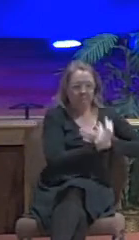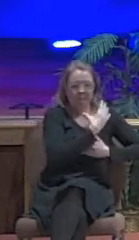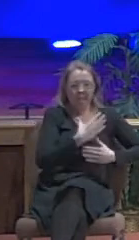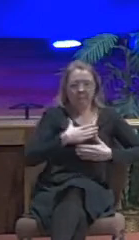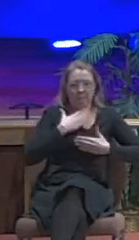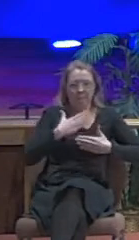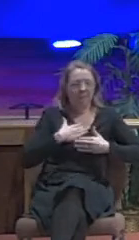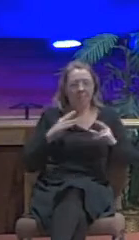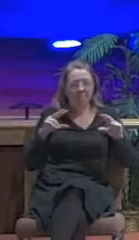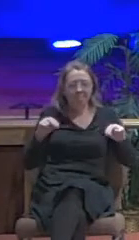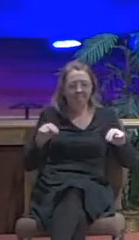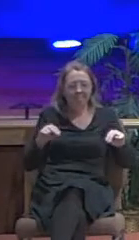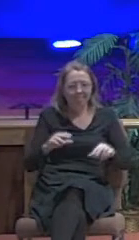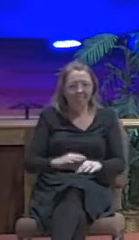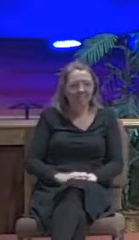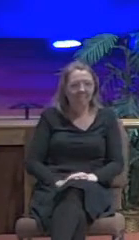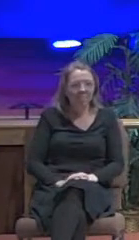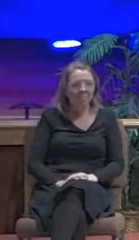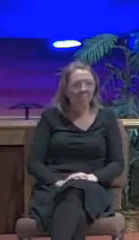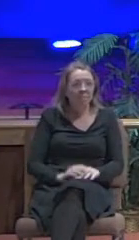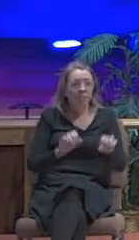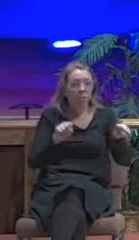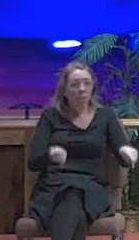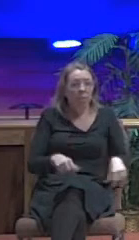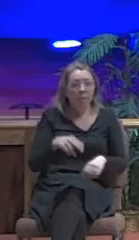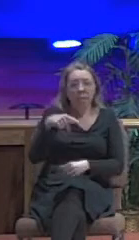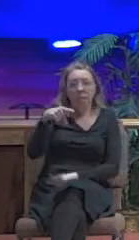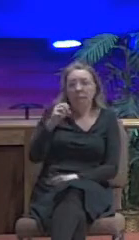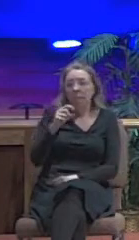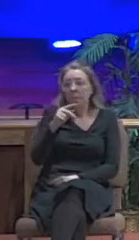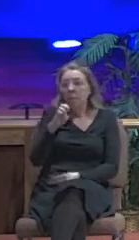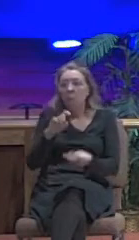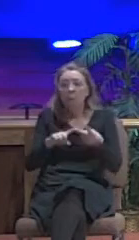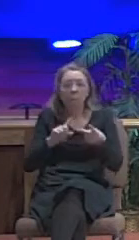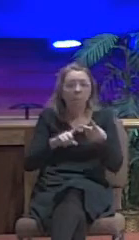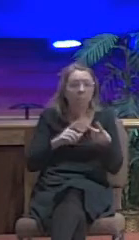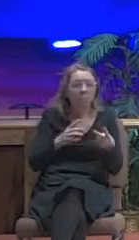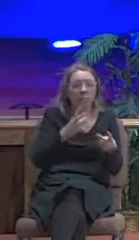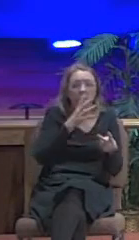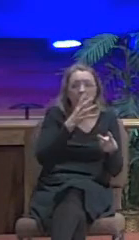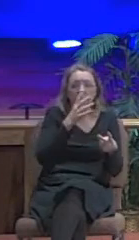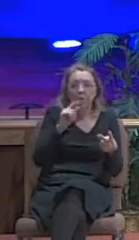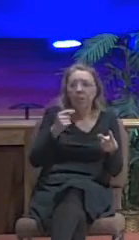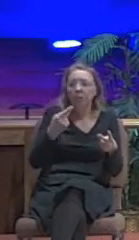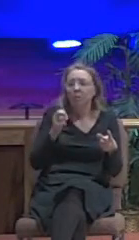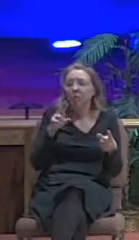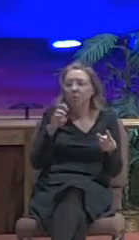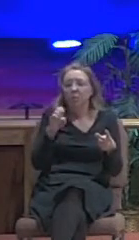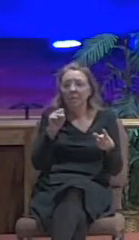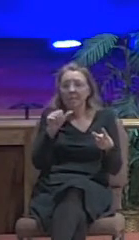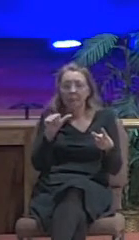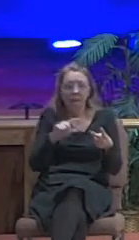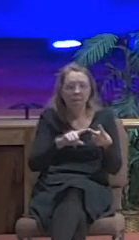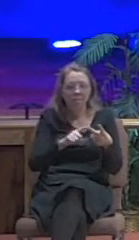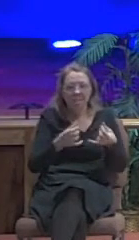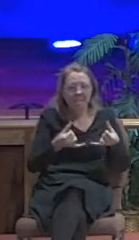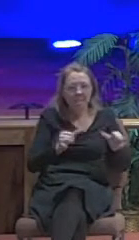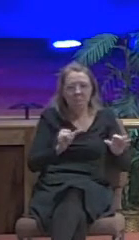You could be Pope, you could be Mother Teresa, and still not bring happiness to the world.